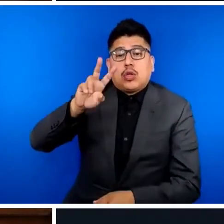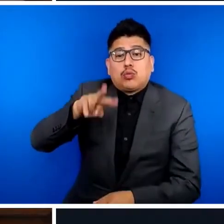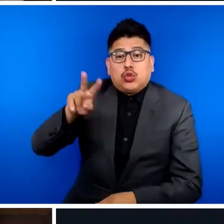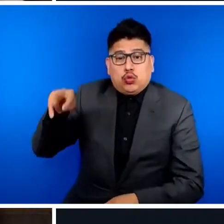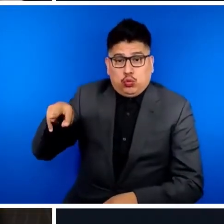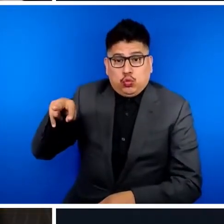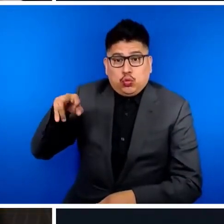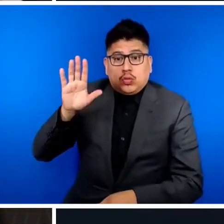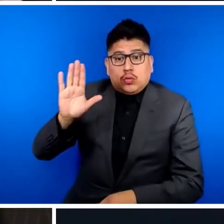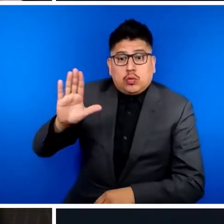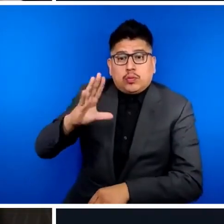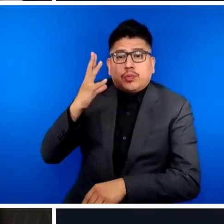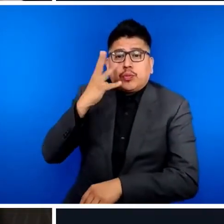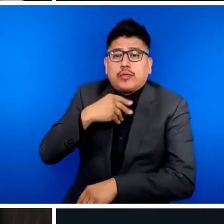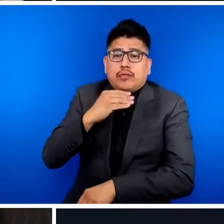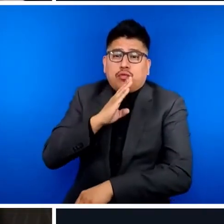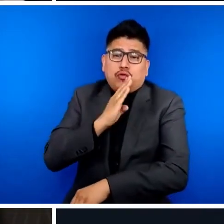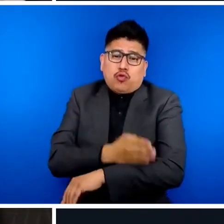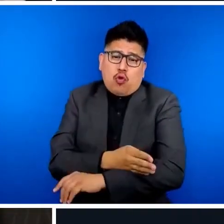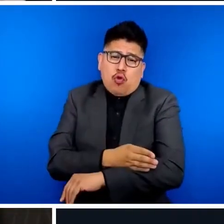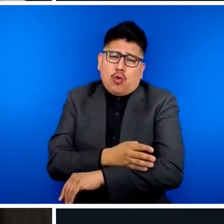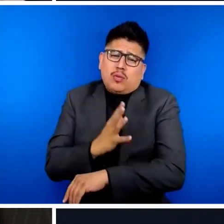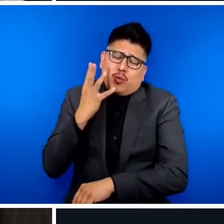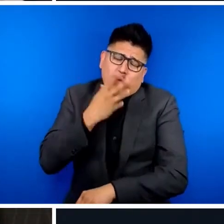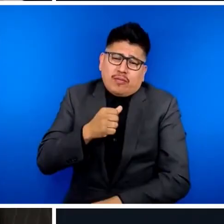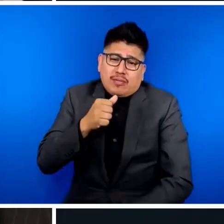Irina, fled war-torn